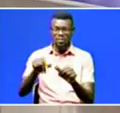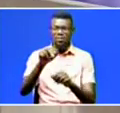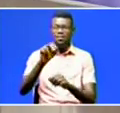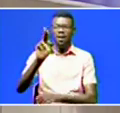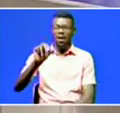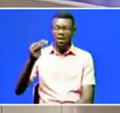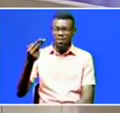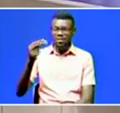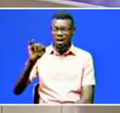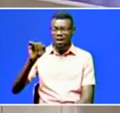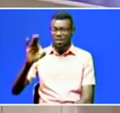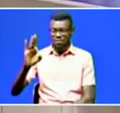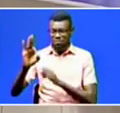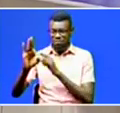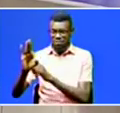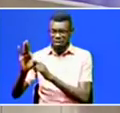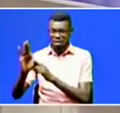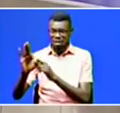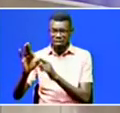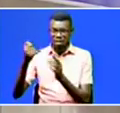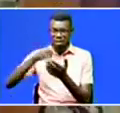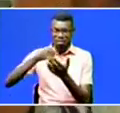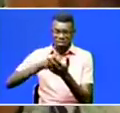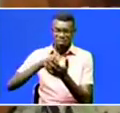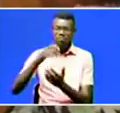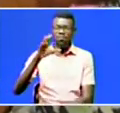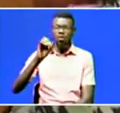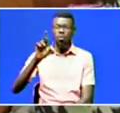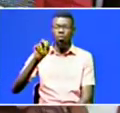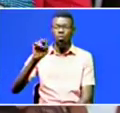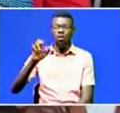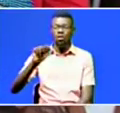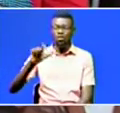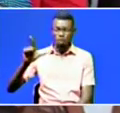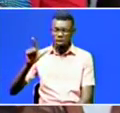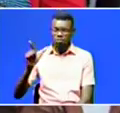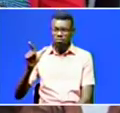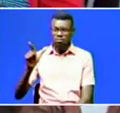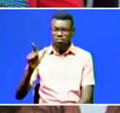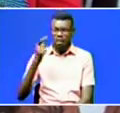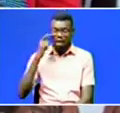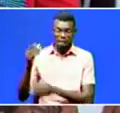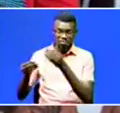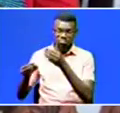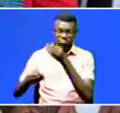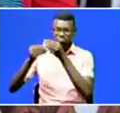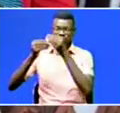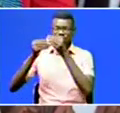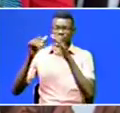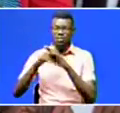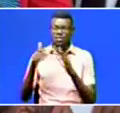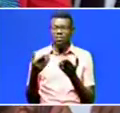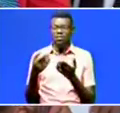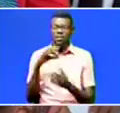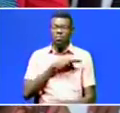Insurance Fund includes corneal transplant in the benefits packages. Meanwhile, patients who are on recovery path